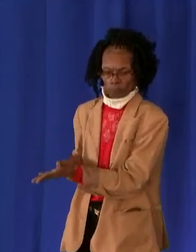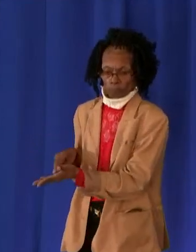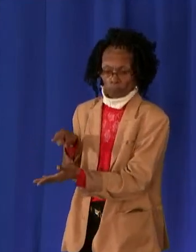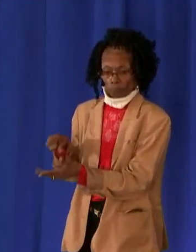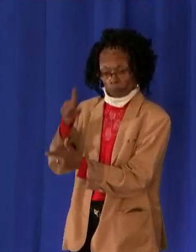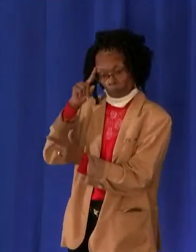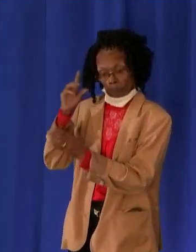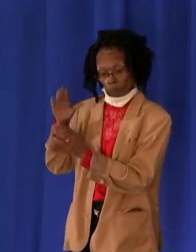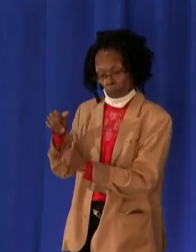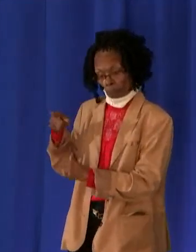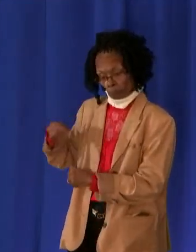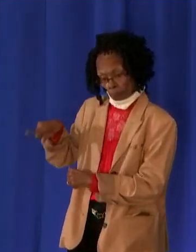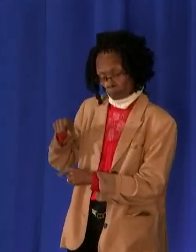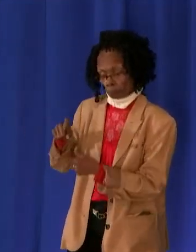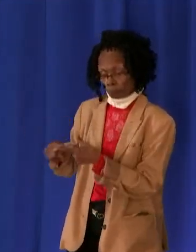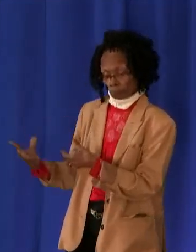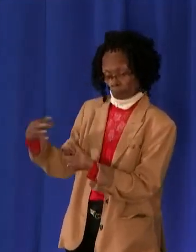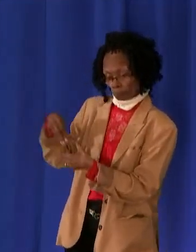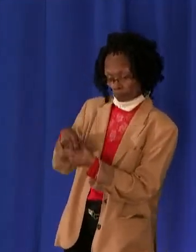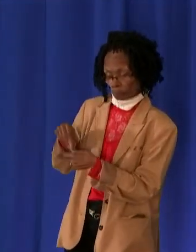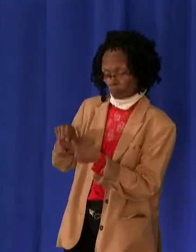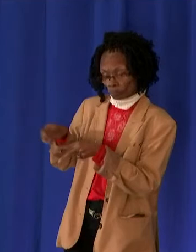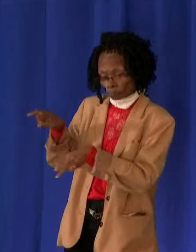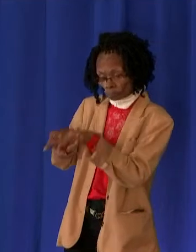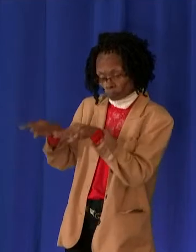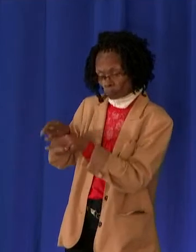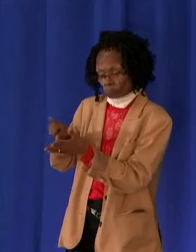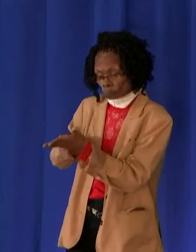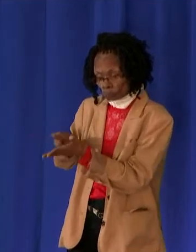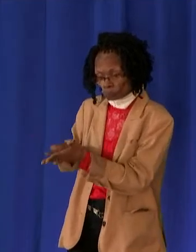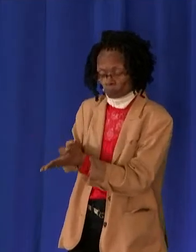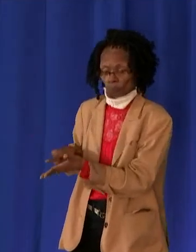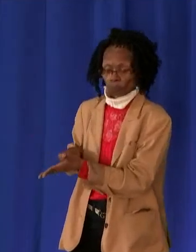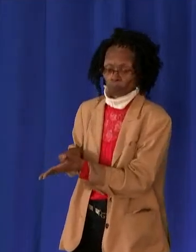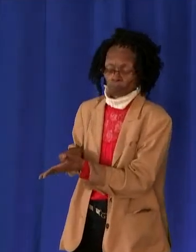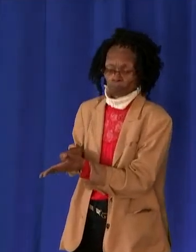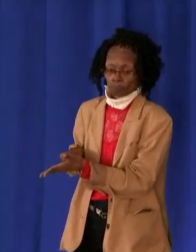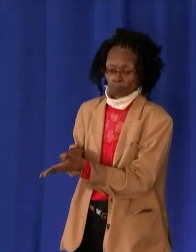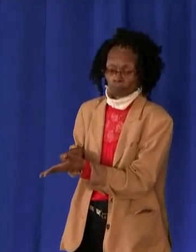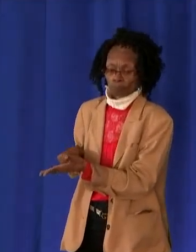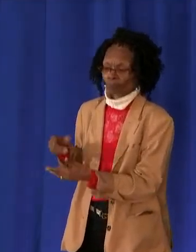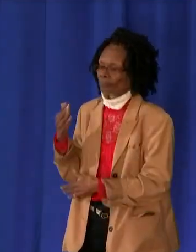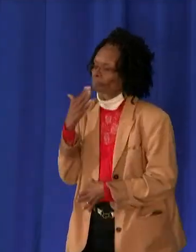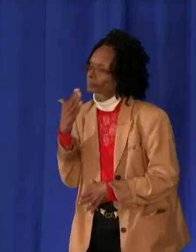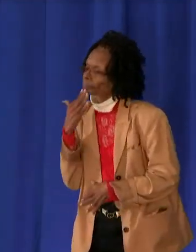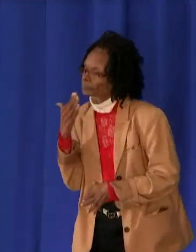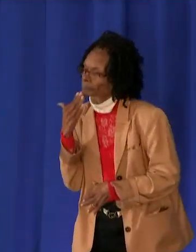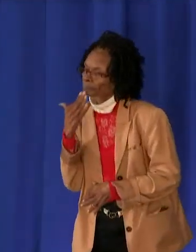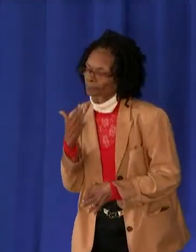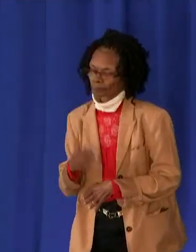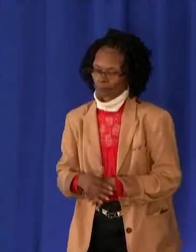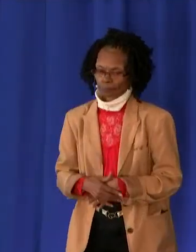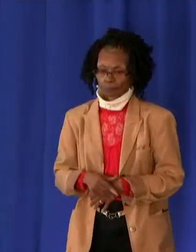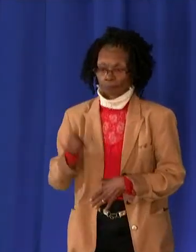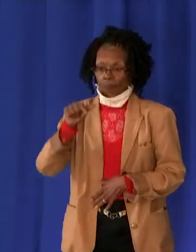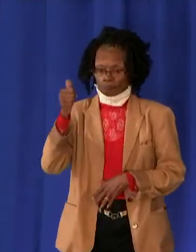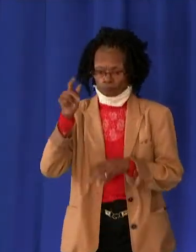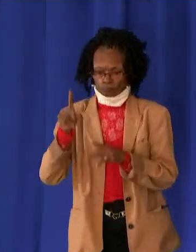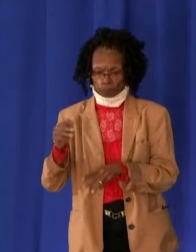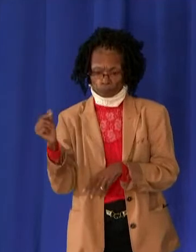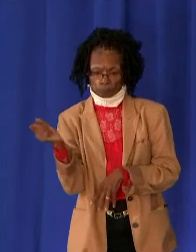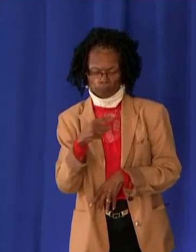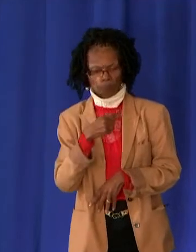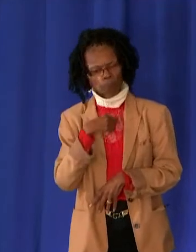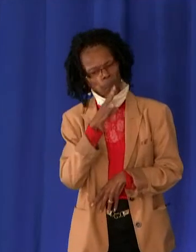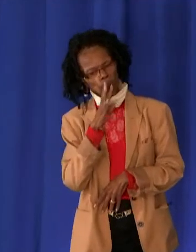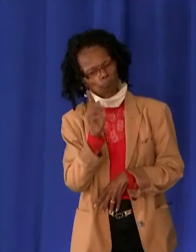you know, and how it works will also be looking into it. Thank you. So Mayor, I was just interested in tolerance